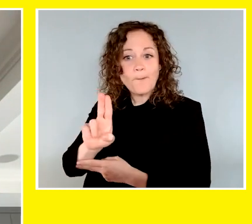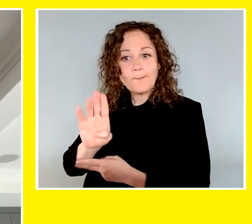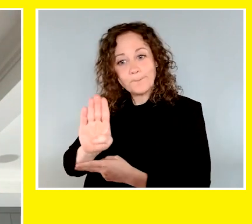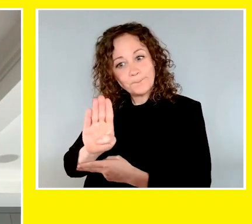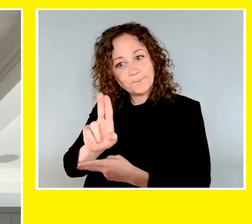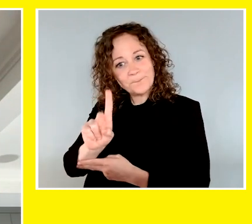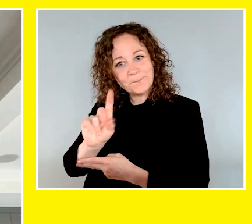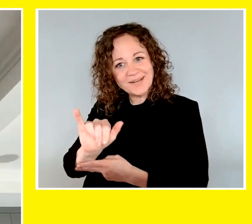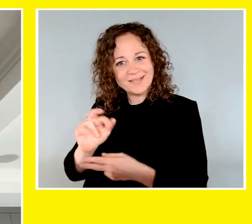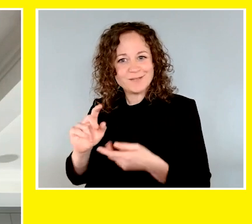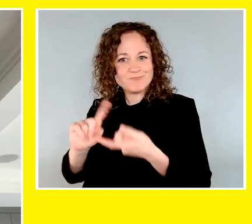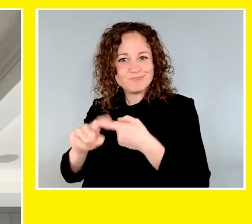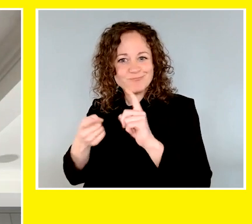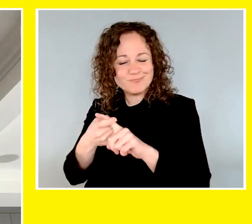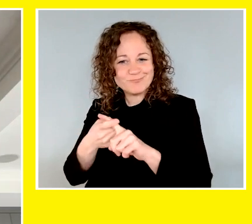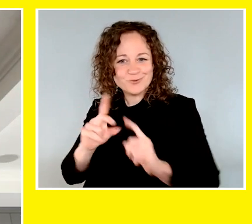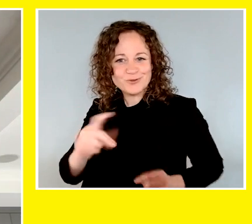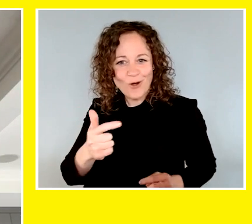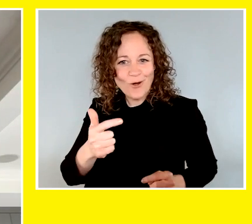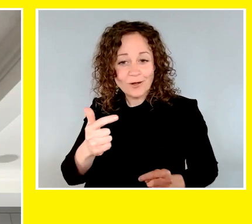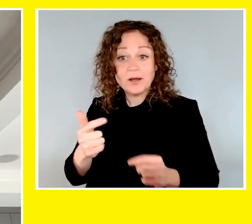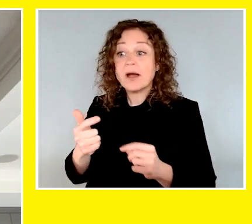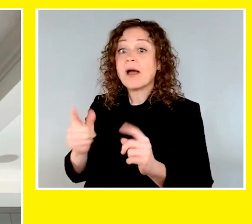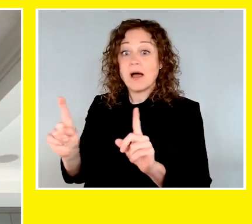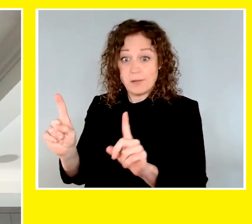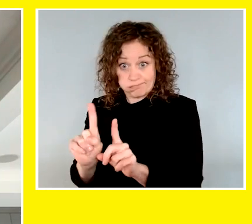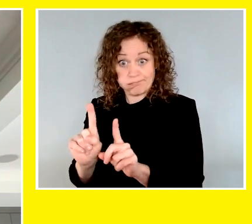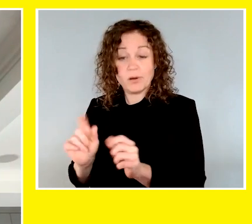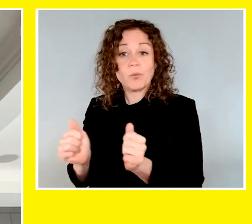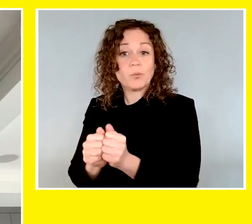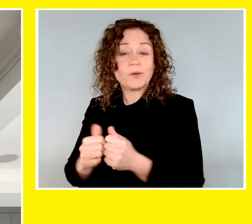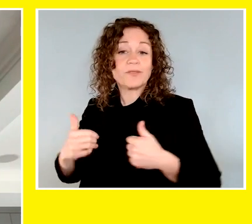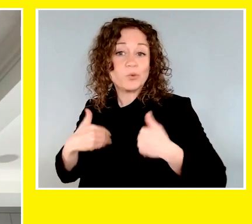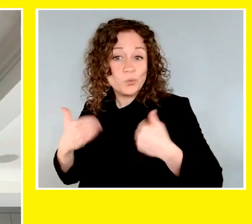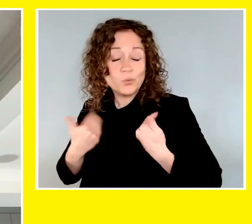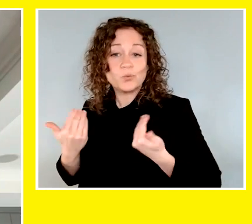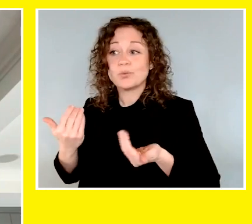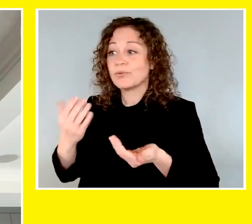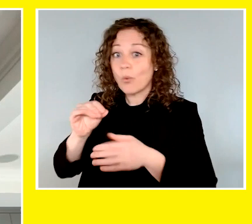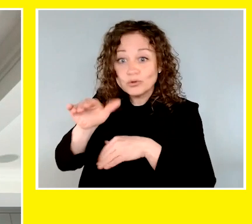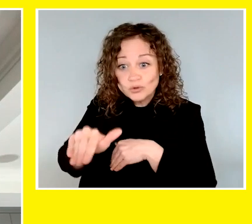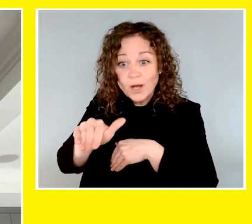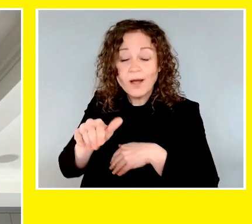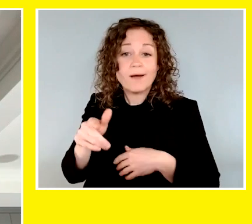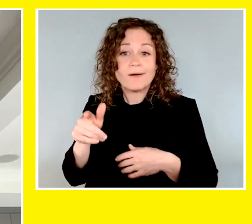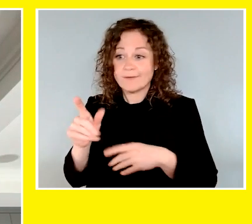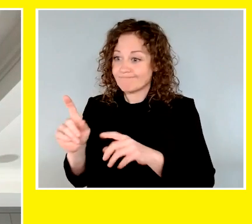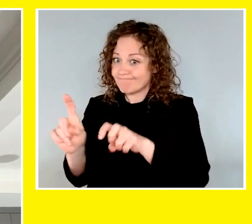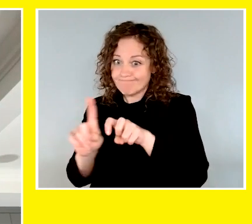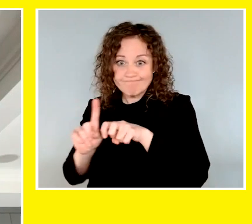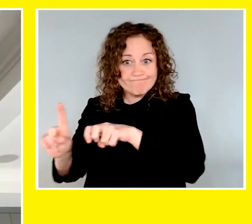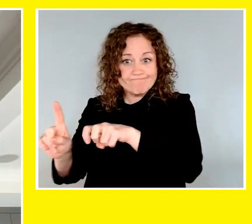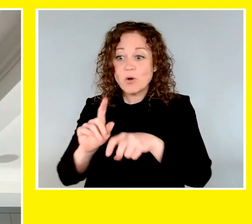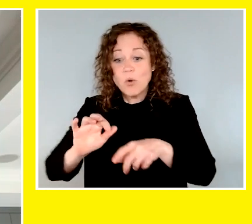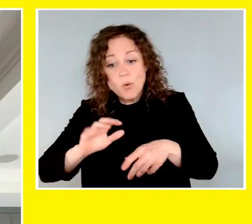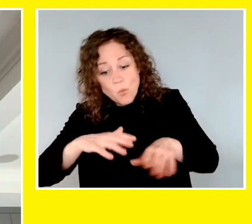has a very important role to play. And then there are CNIB buddy dogs. A CNIB buddy dog is partnered with a child or